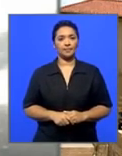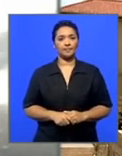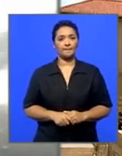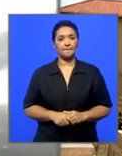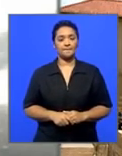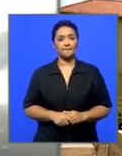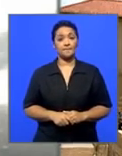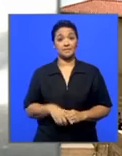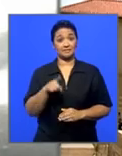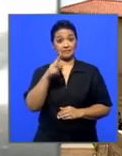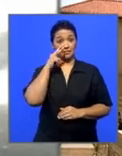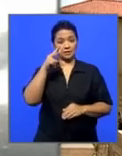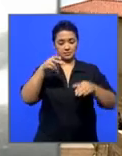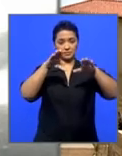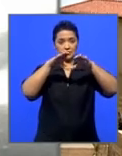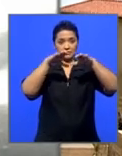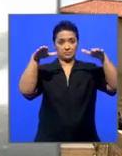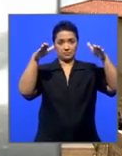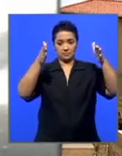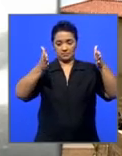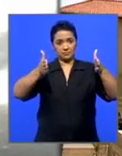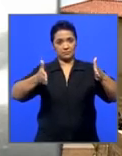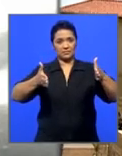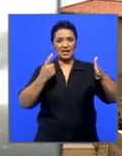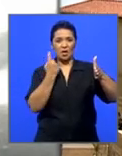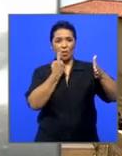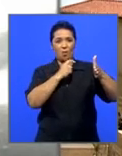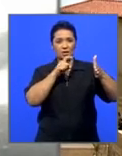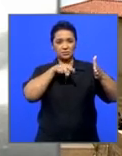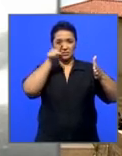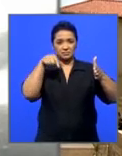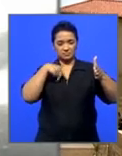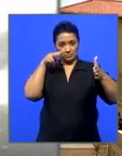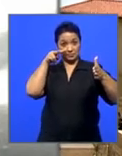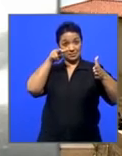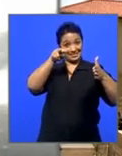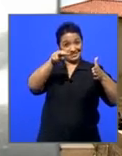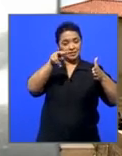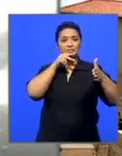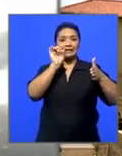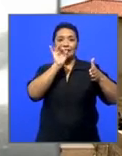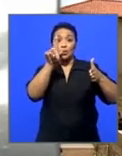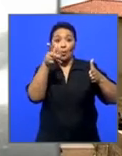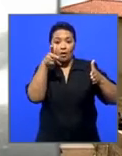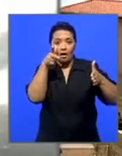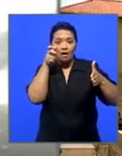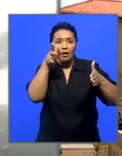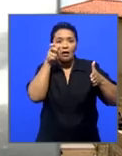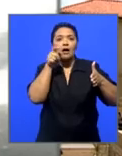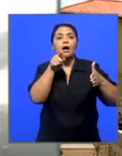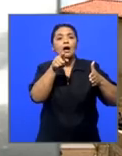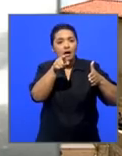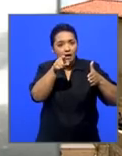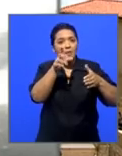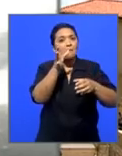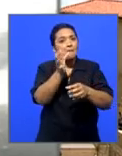Well, that's the structure that you're seeing on your screen now. It's a much better view for you to clearly understand exactly what it is